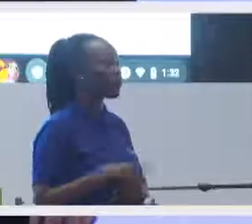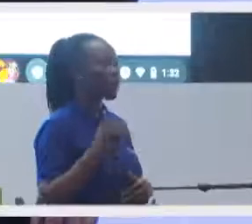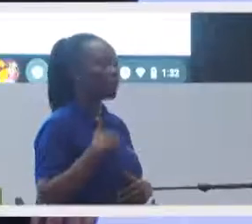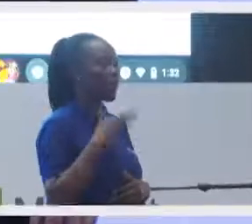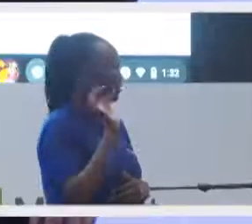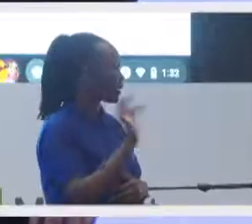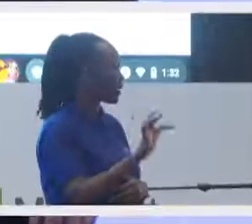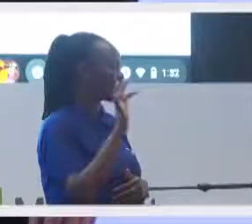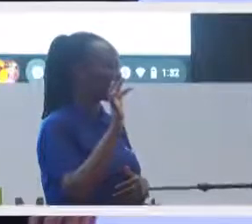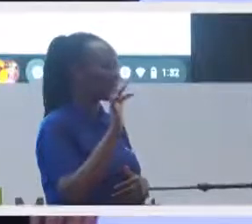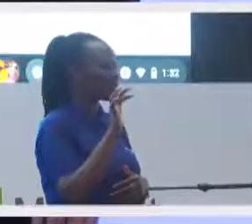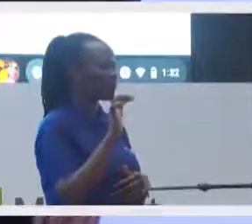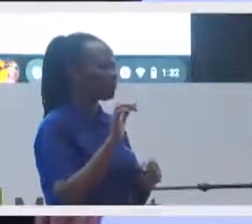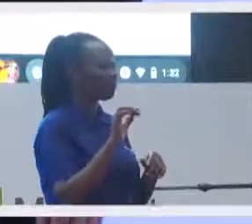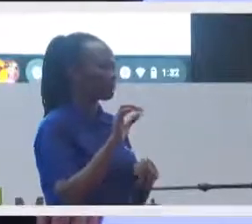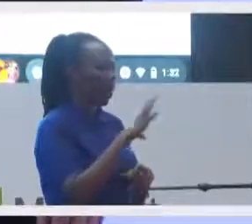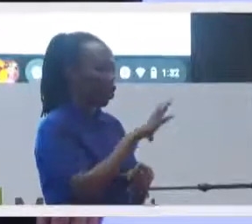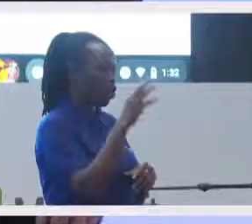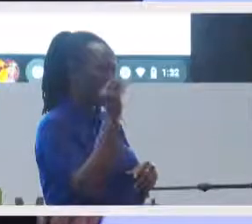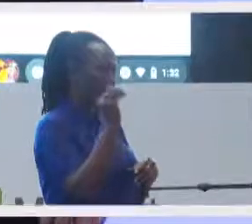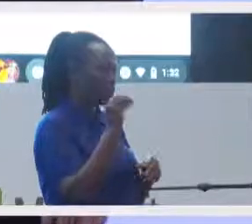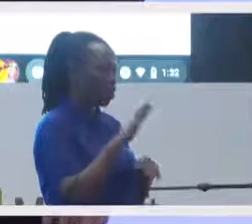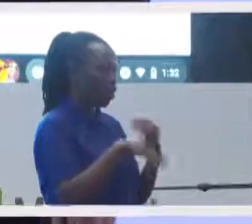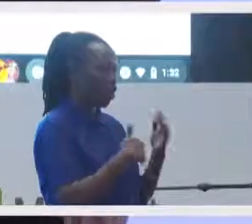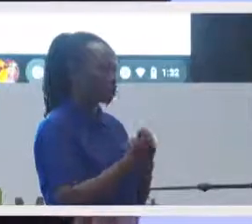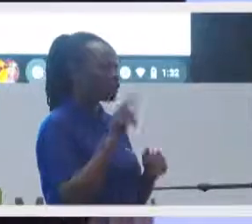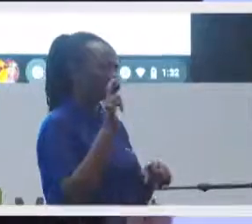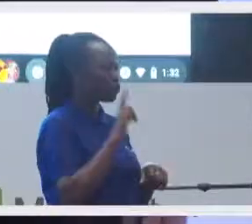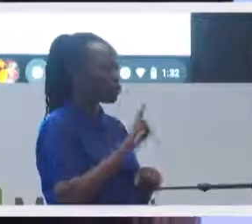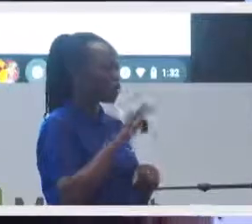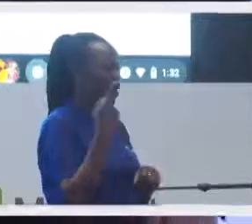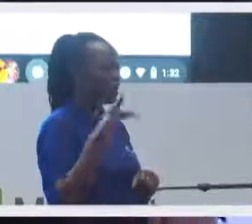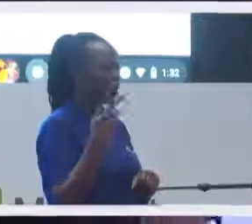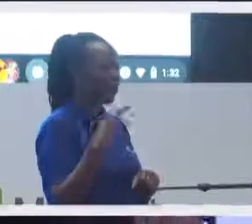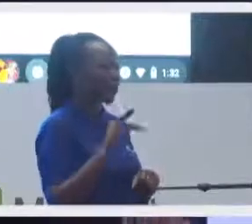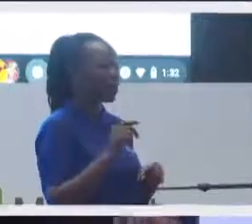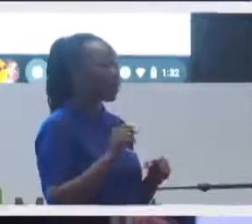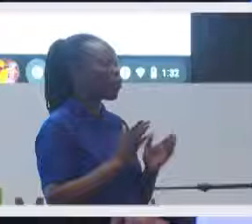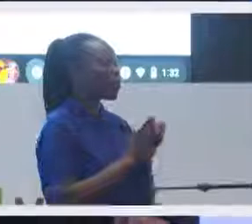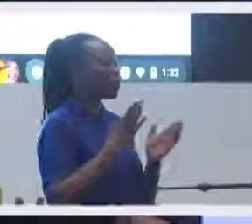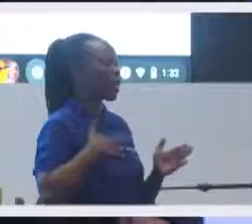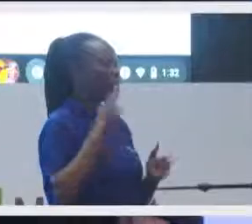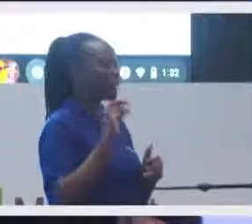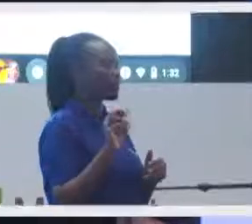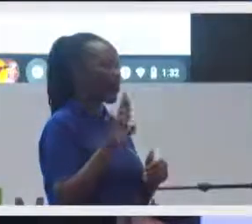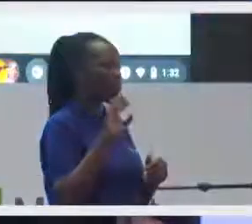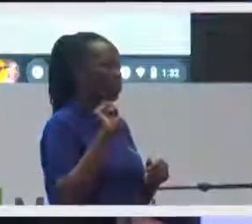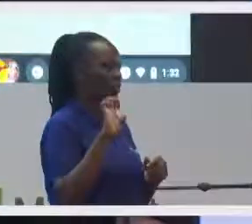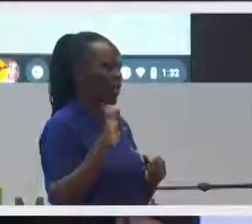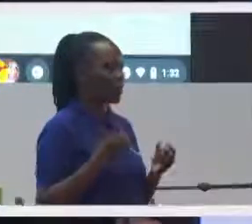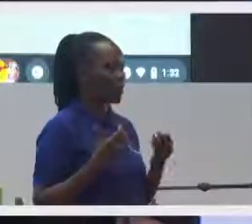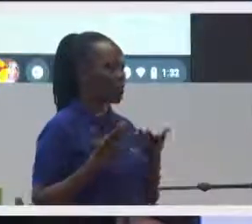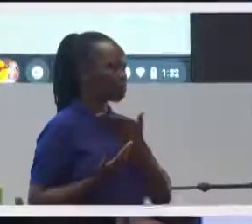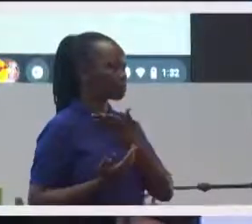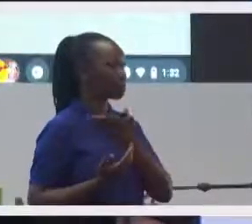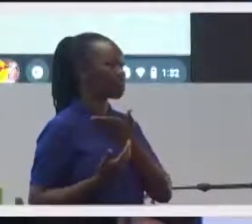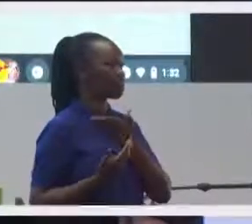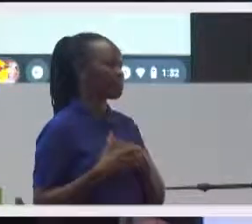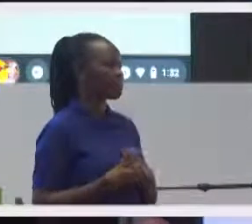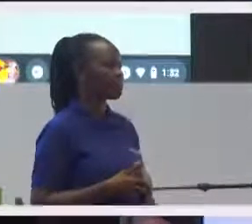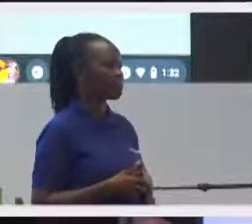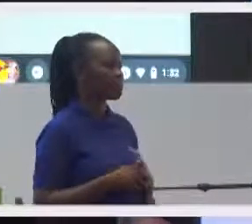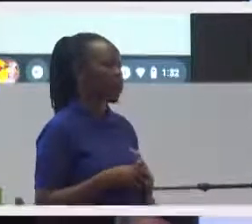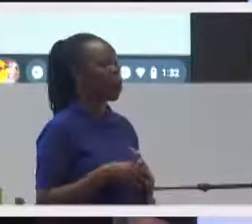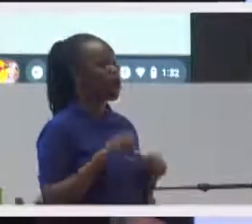Speak and I'm going to highlight it. It highlights with a pink rectangle with my mouse, and I'm going to let go. Oh, I have to